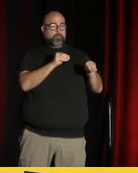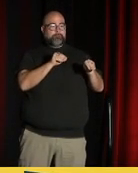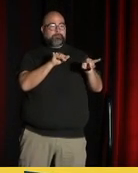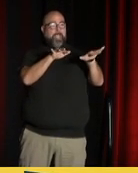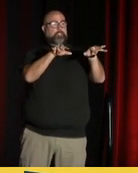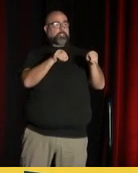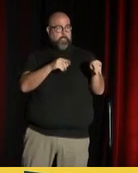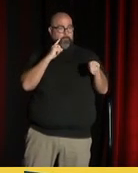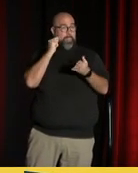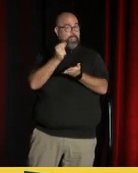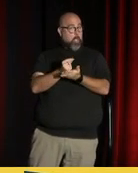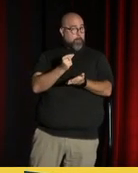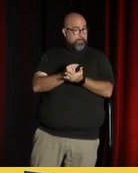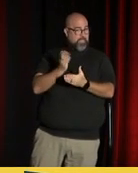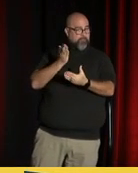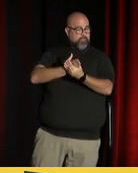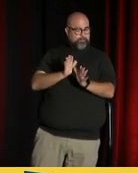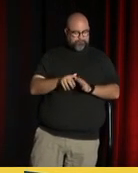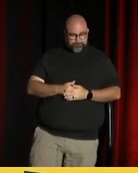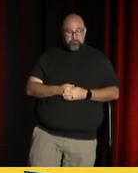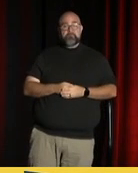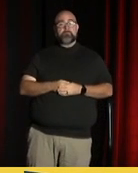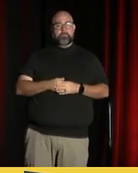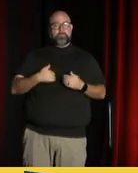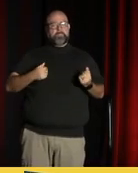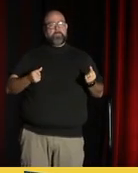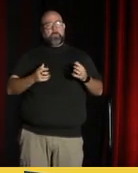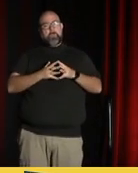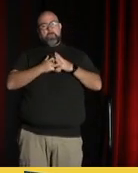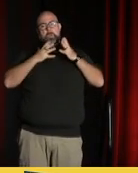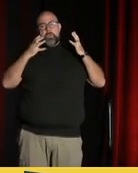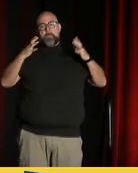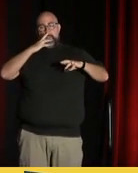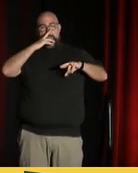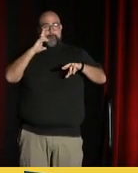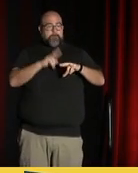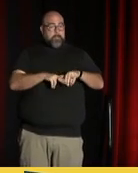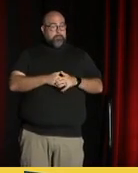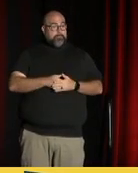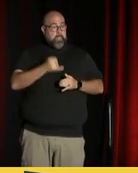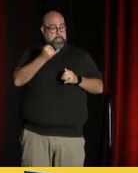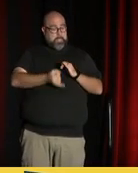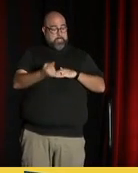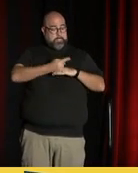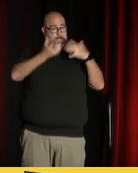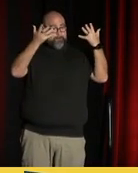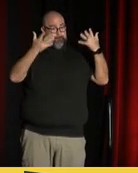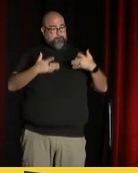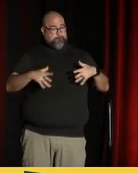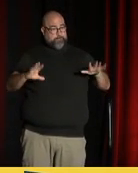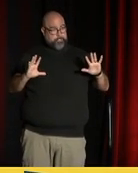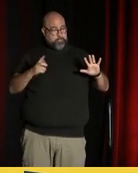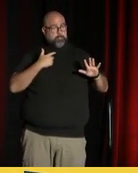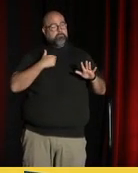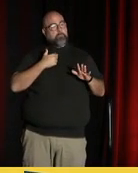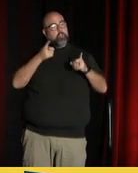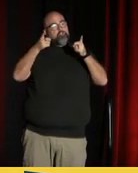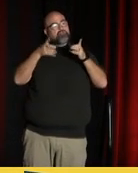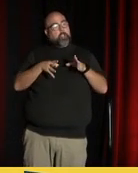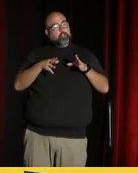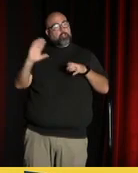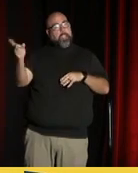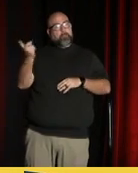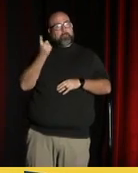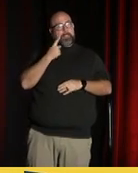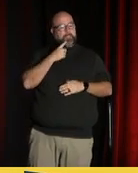tricks as a therapeutic intervention. We had so much fun. After the last day, the director of rehab came to me and they